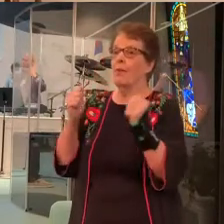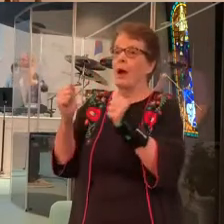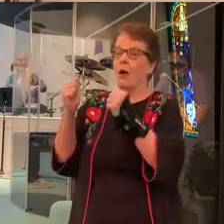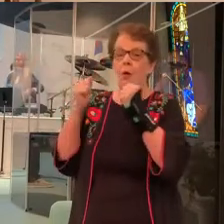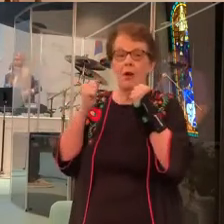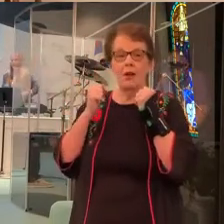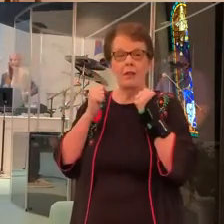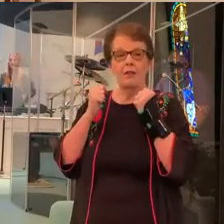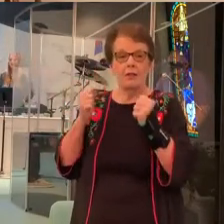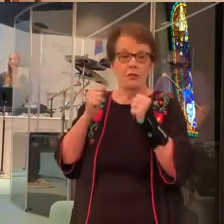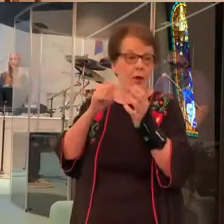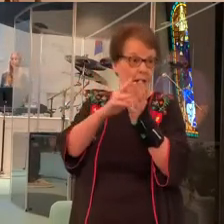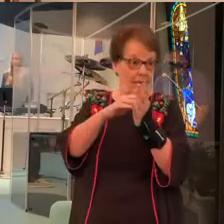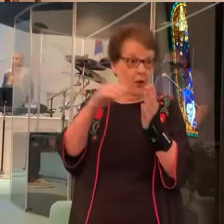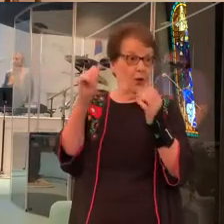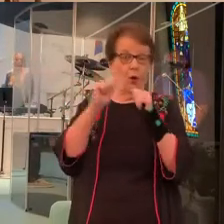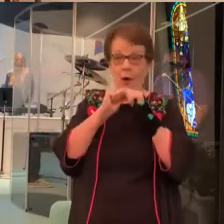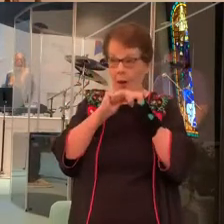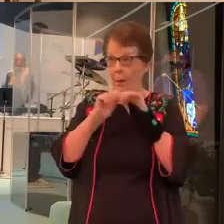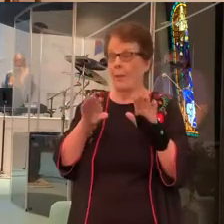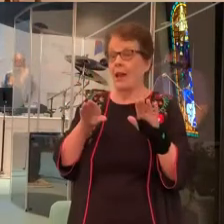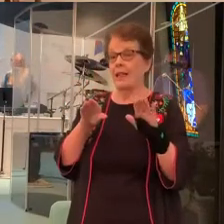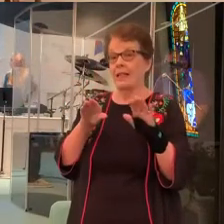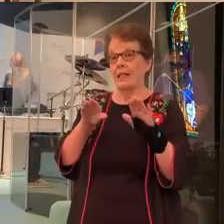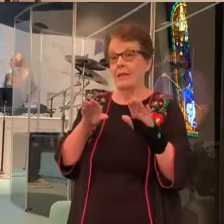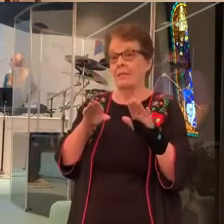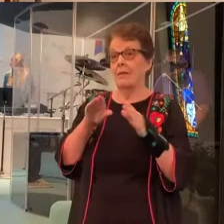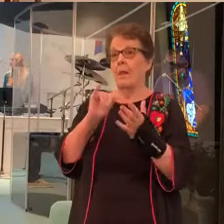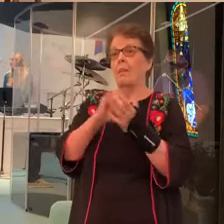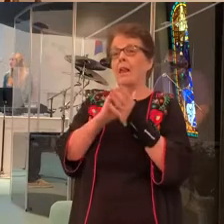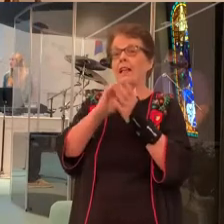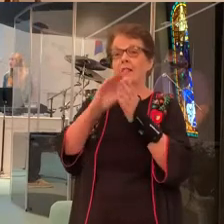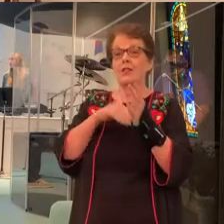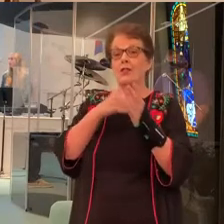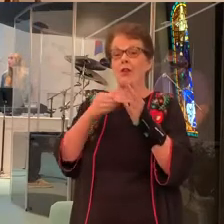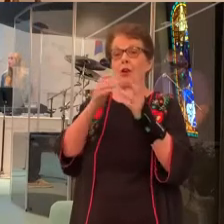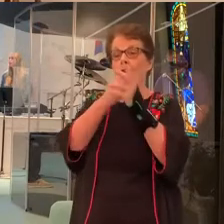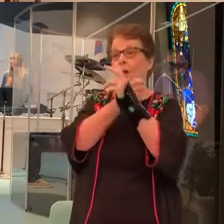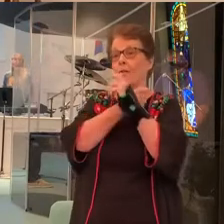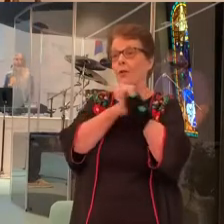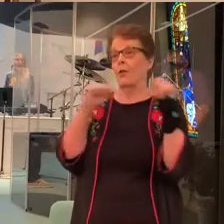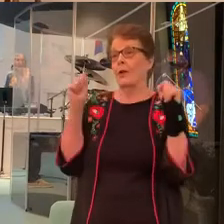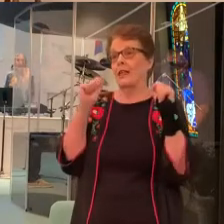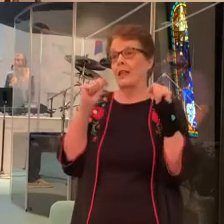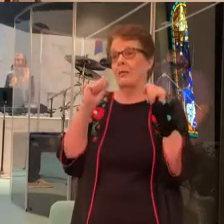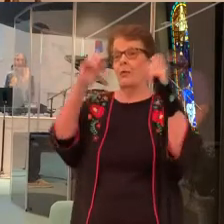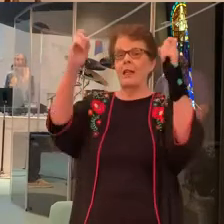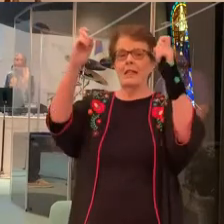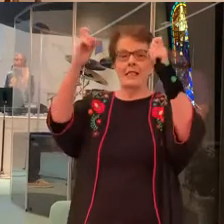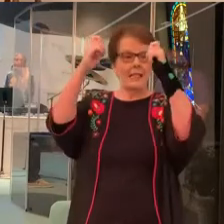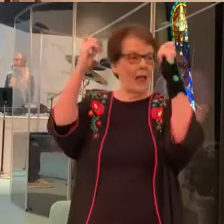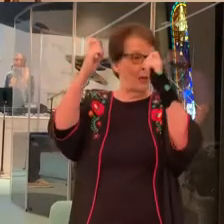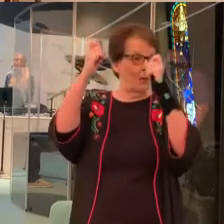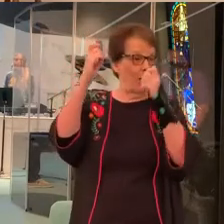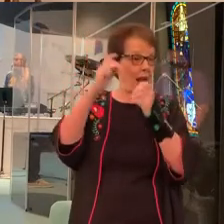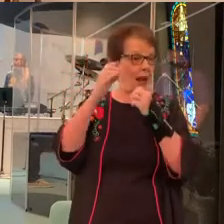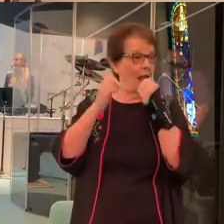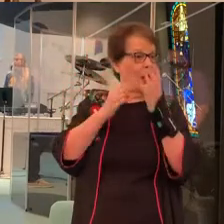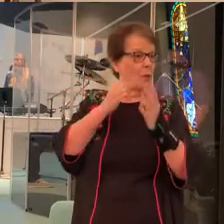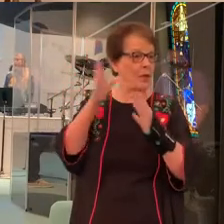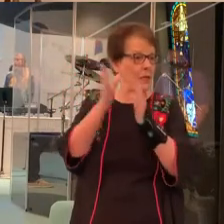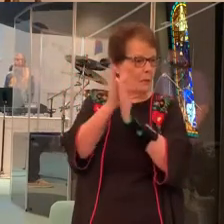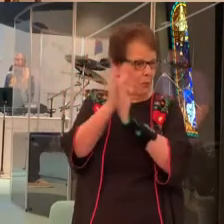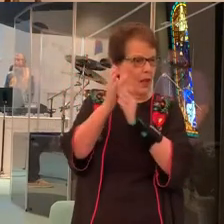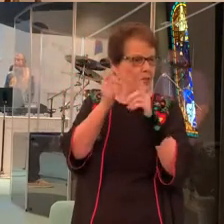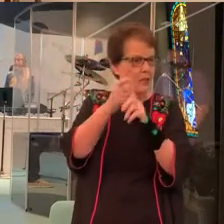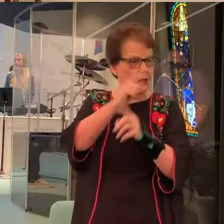and glory and blessing.'" That is the song of the redeemed. We celebrate and we sing praises to the one who has given his life